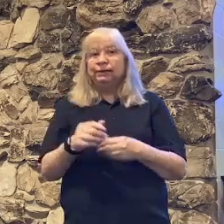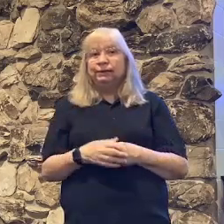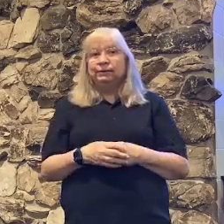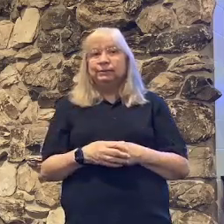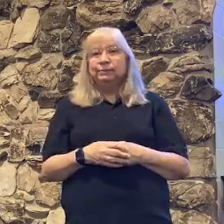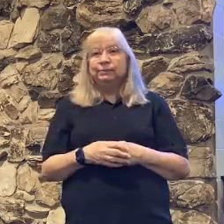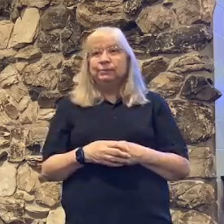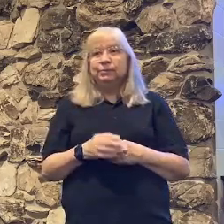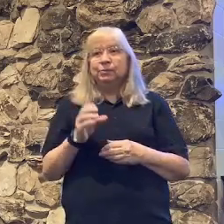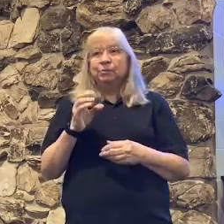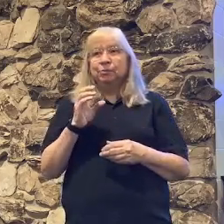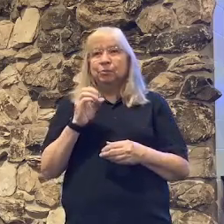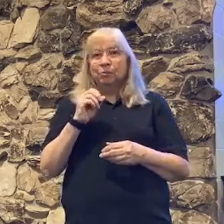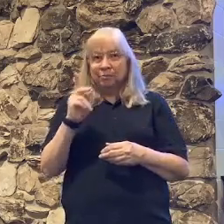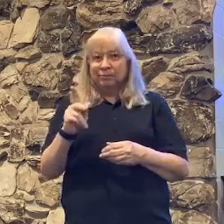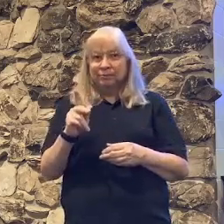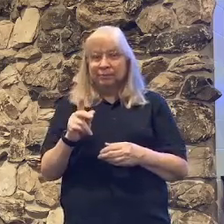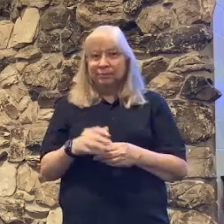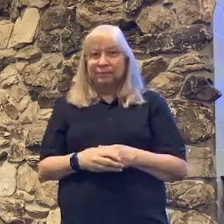Okay?